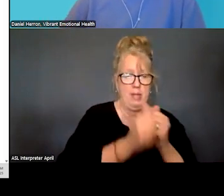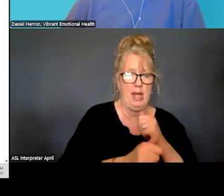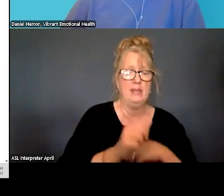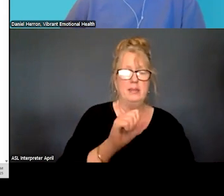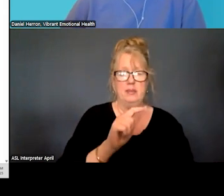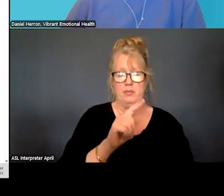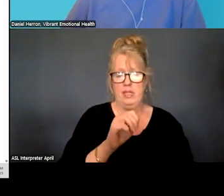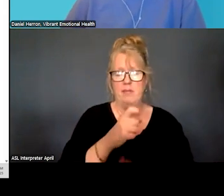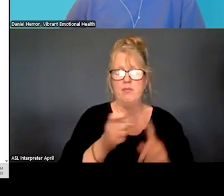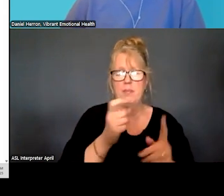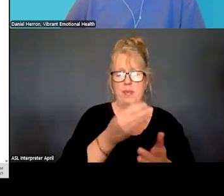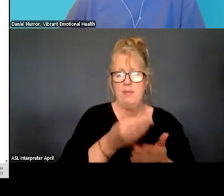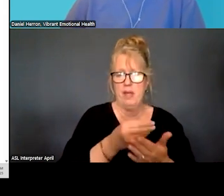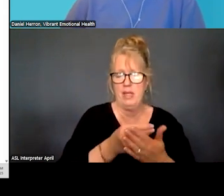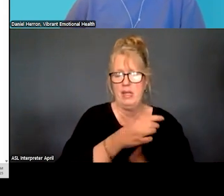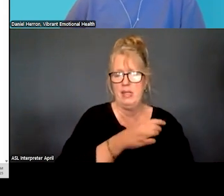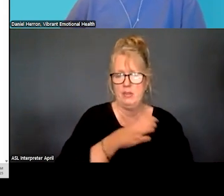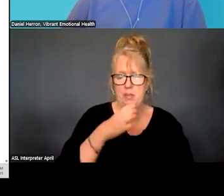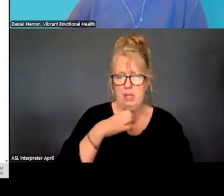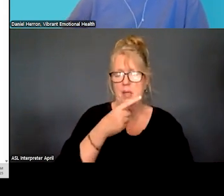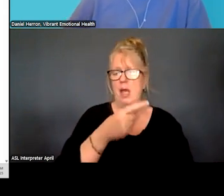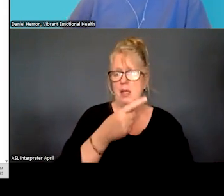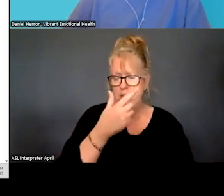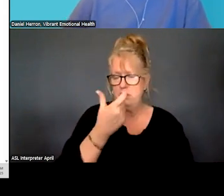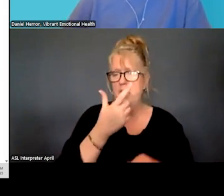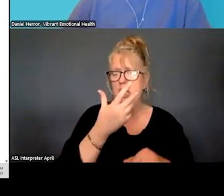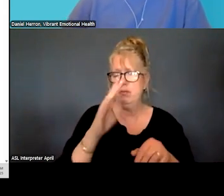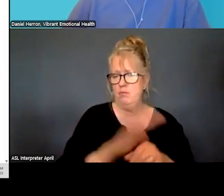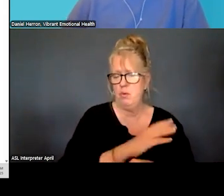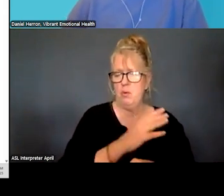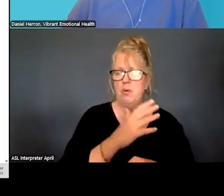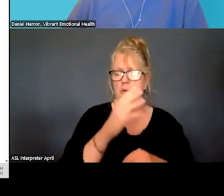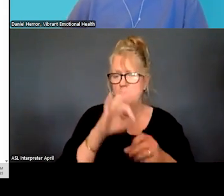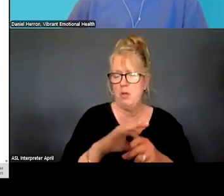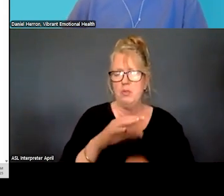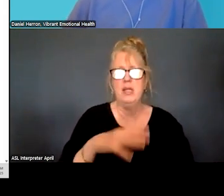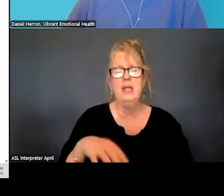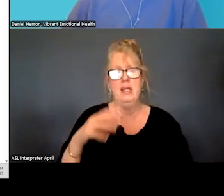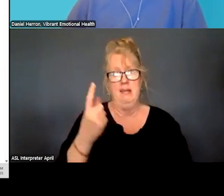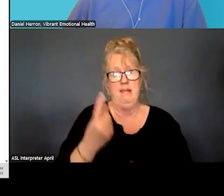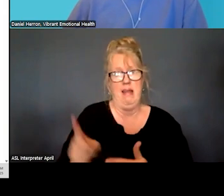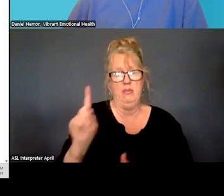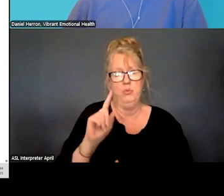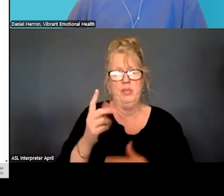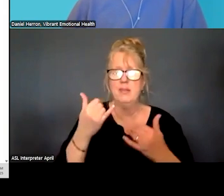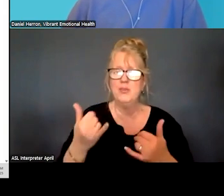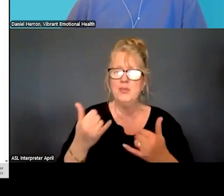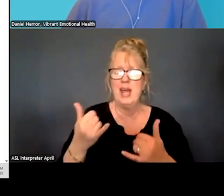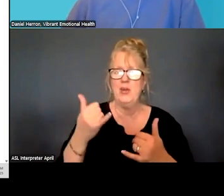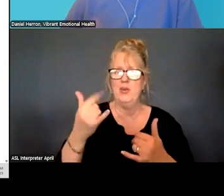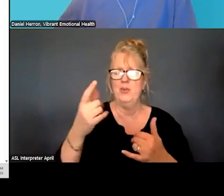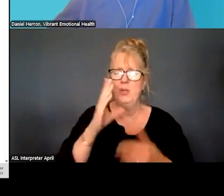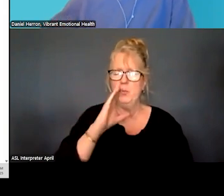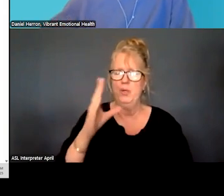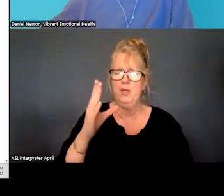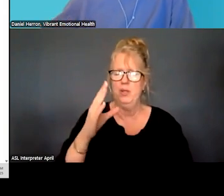Finance Committee with a unanimous vote. I believe that was last week, and it's now scheduled to go to the